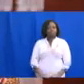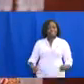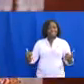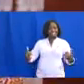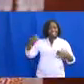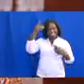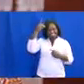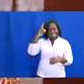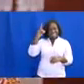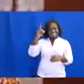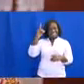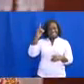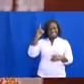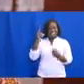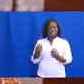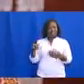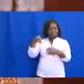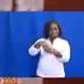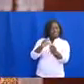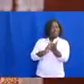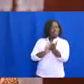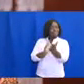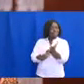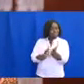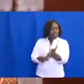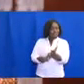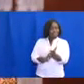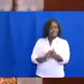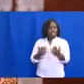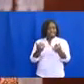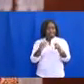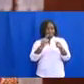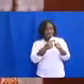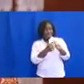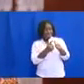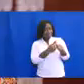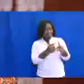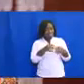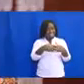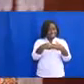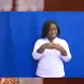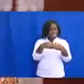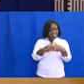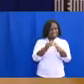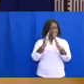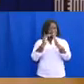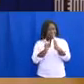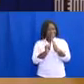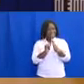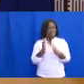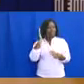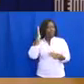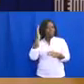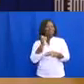The decision to include our schools in Phase I of the easing of restrictions was taken